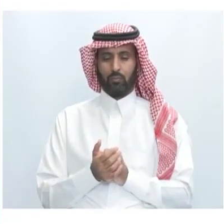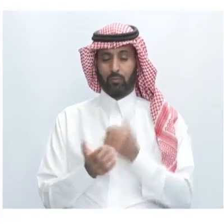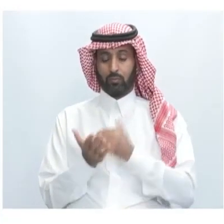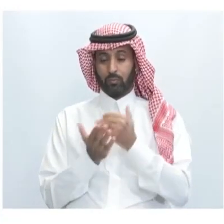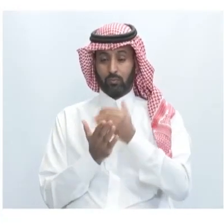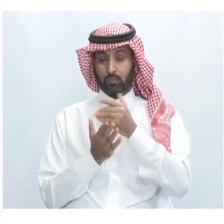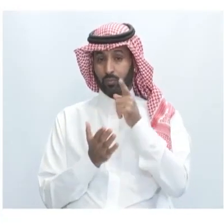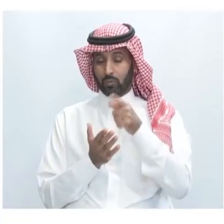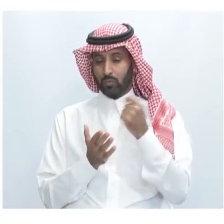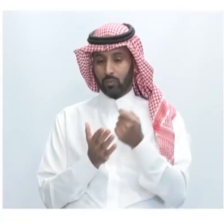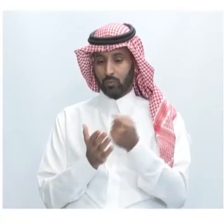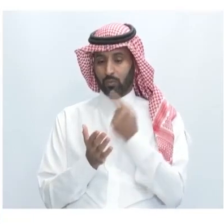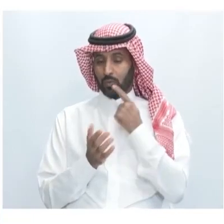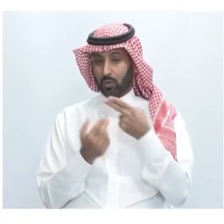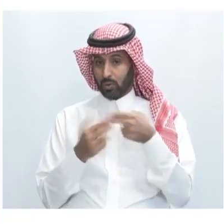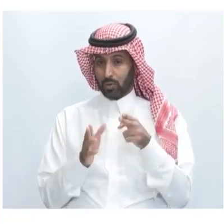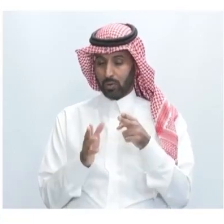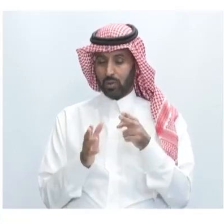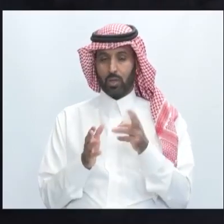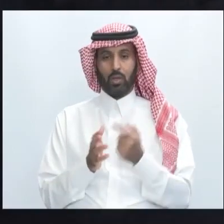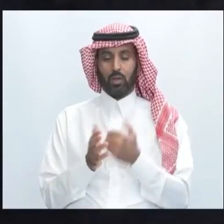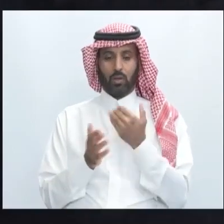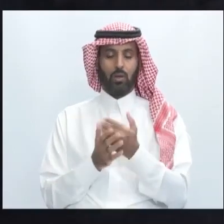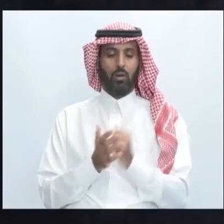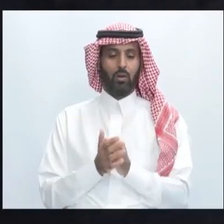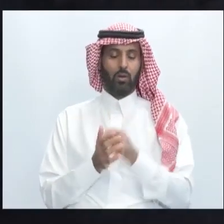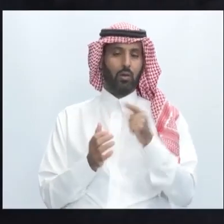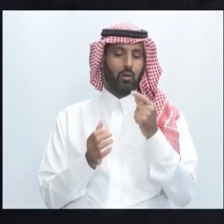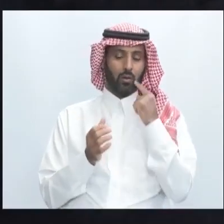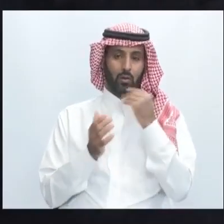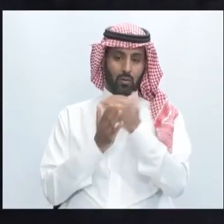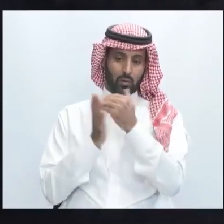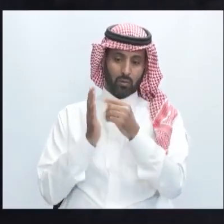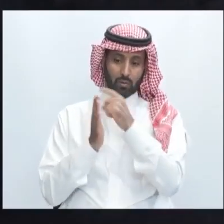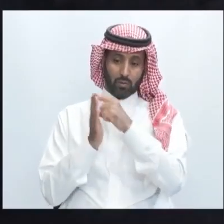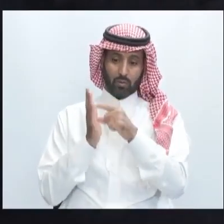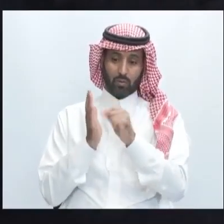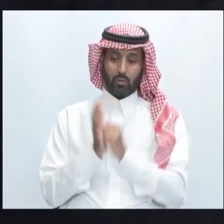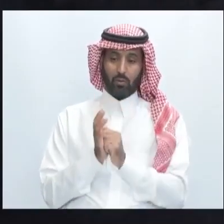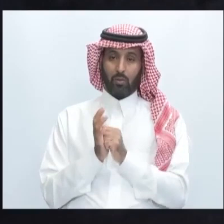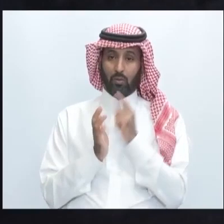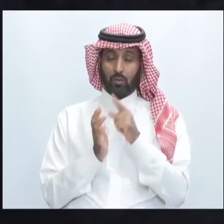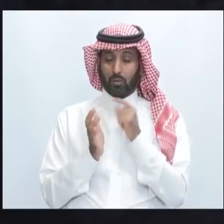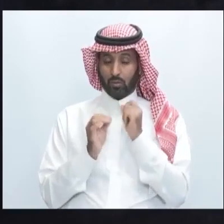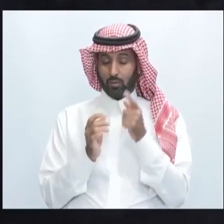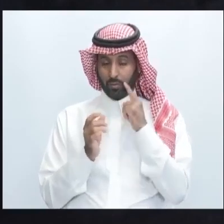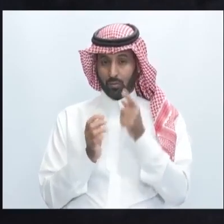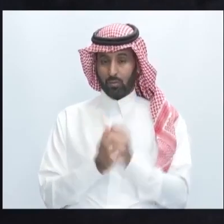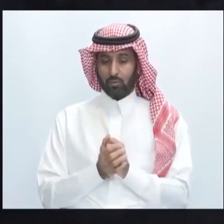Here, developing your writing, the introduction. The introduction is the first paragraph of the article, and it's